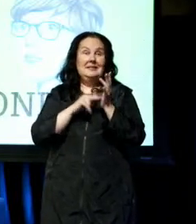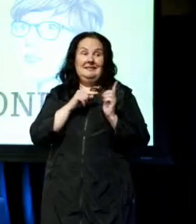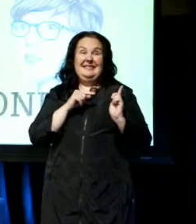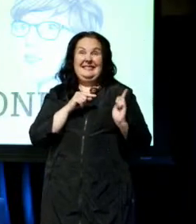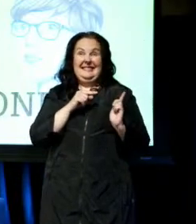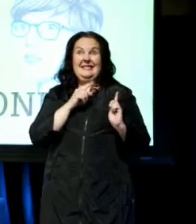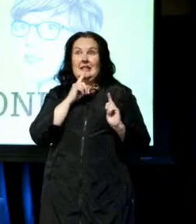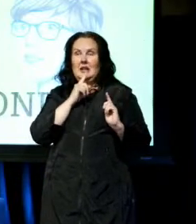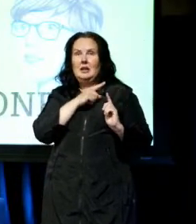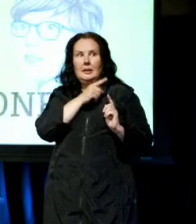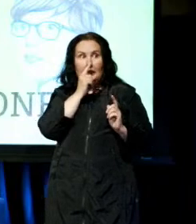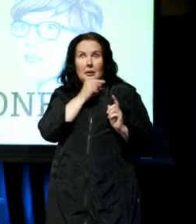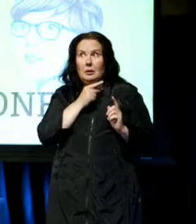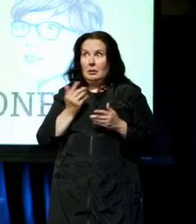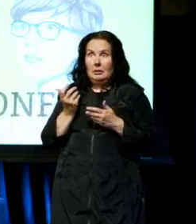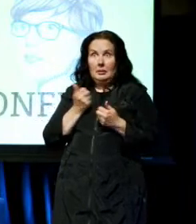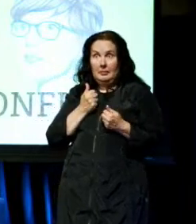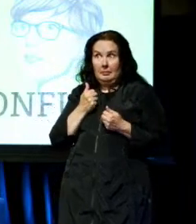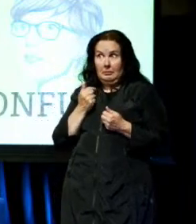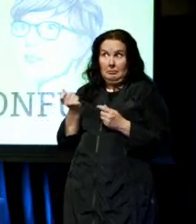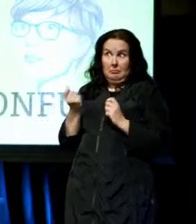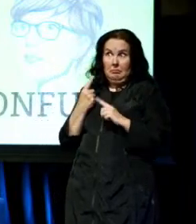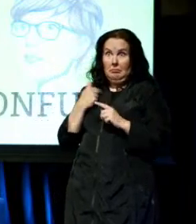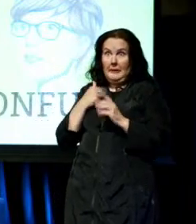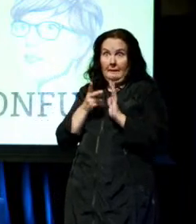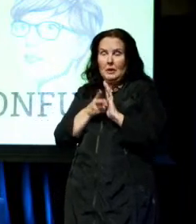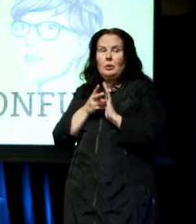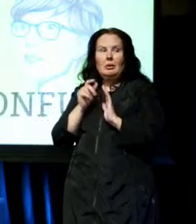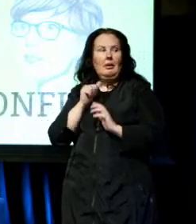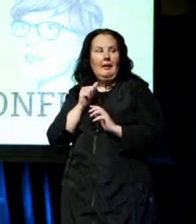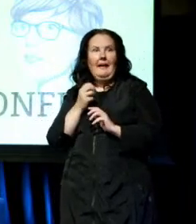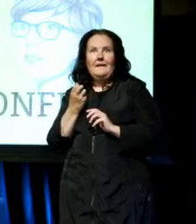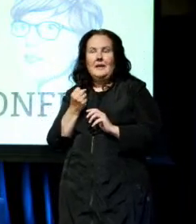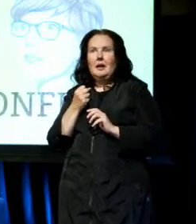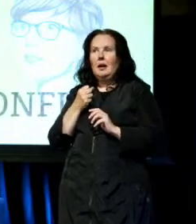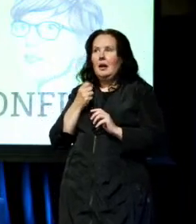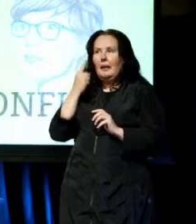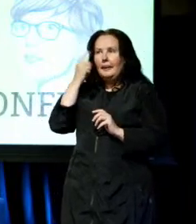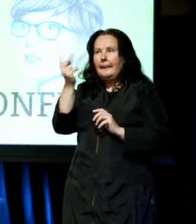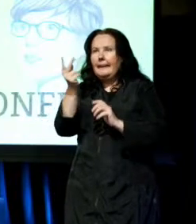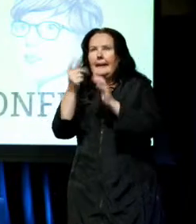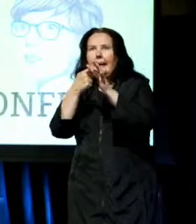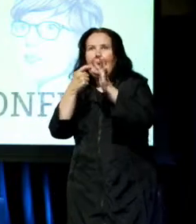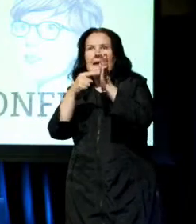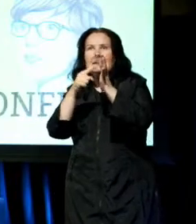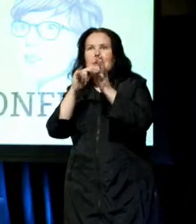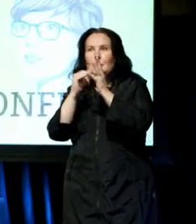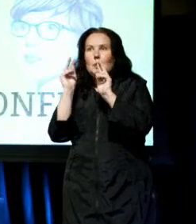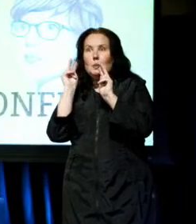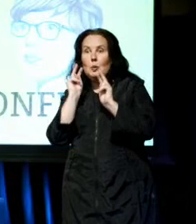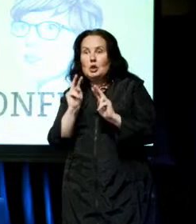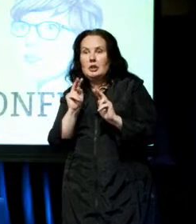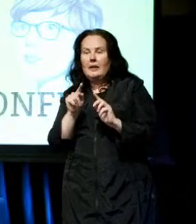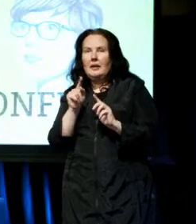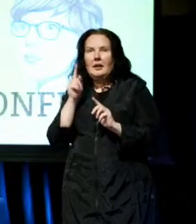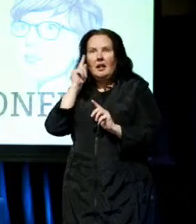it? Do you have a video of that? And I was like, I actually do. And so I guess the Kates watched it and were like, well, Kaitlyn's not